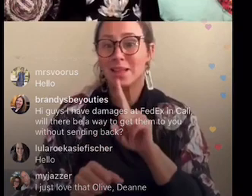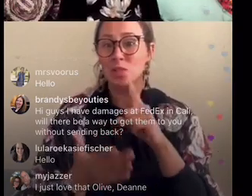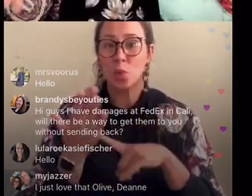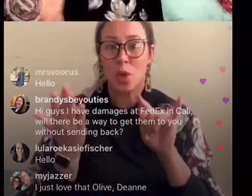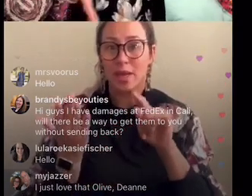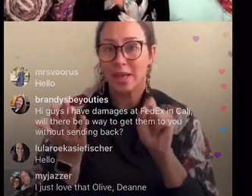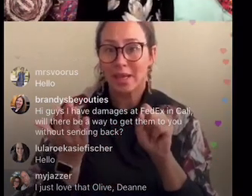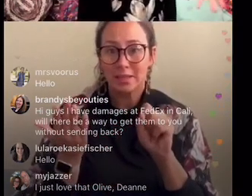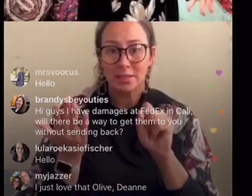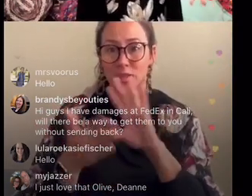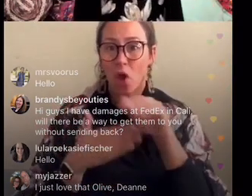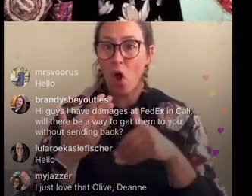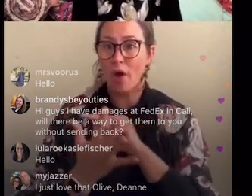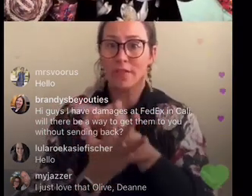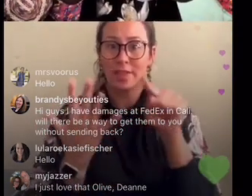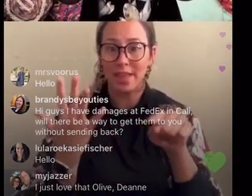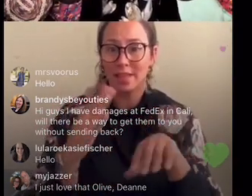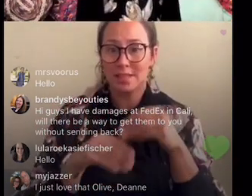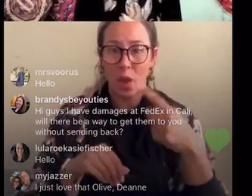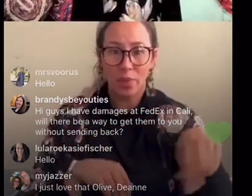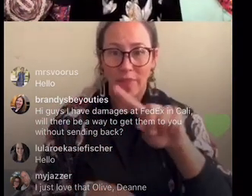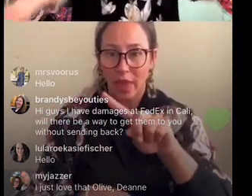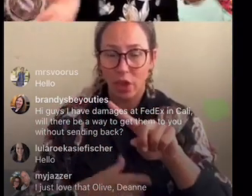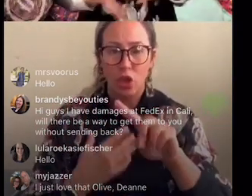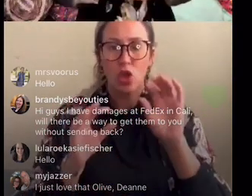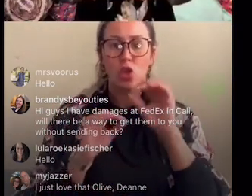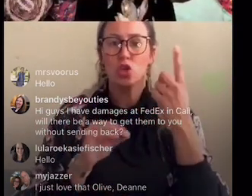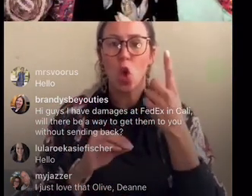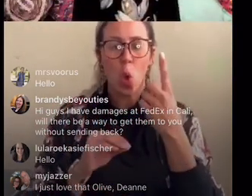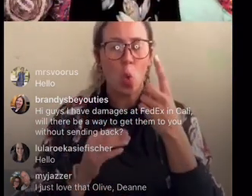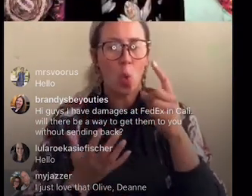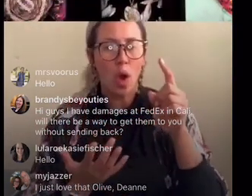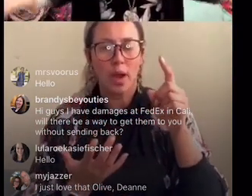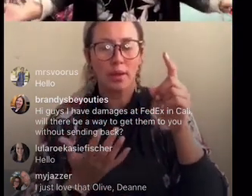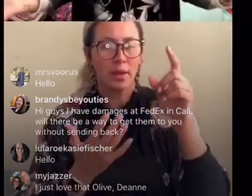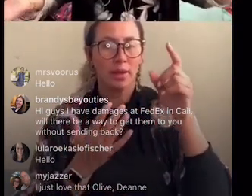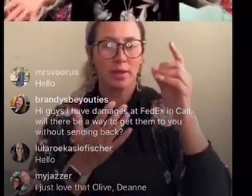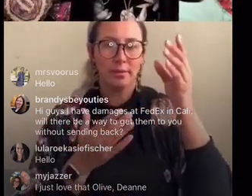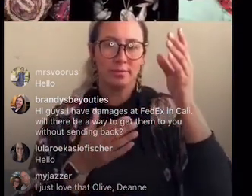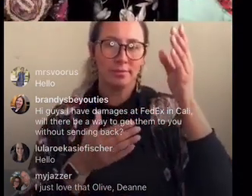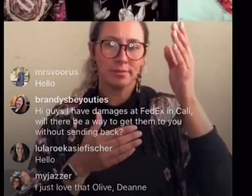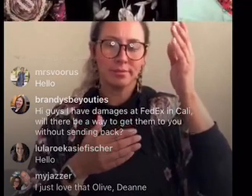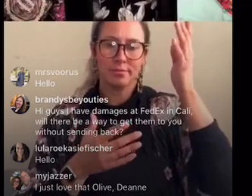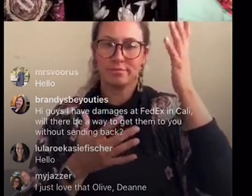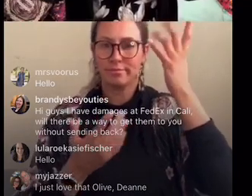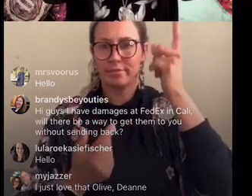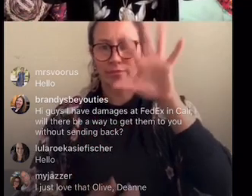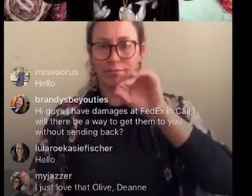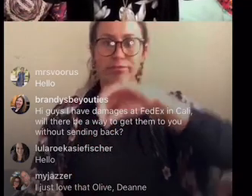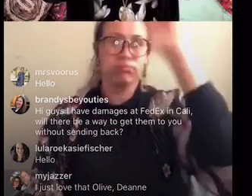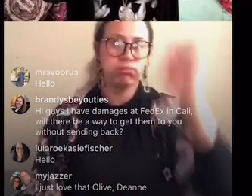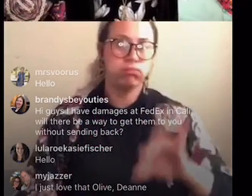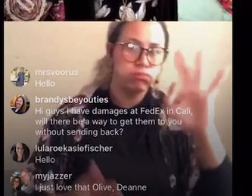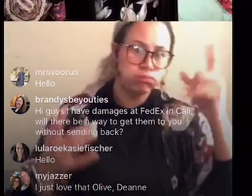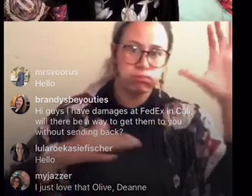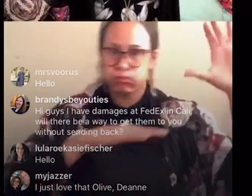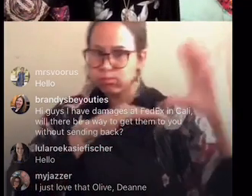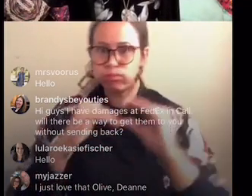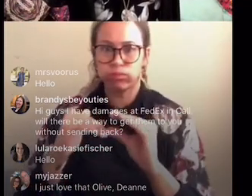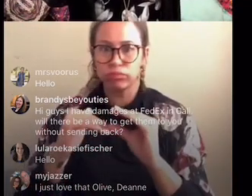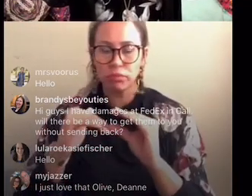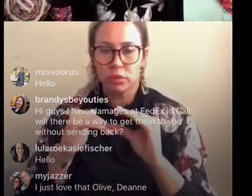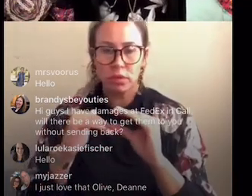know, all the things out there. Nobody has taken and slashed prices immensely. Follow